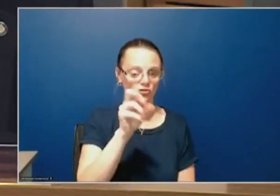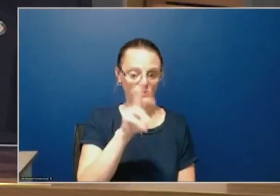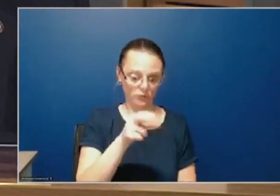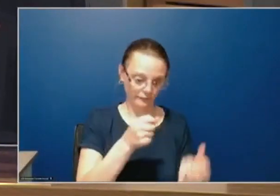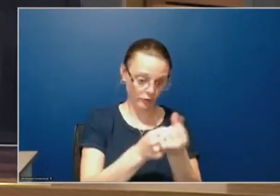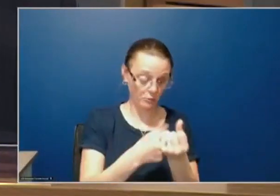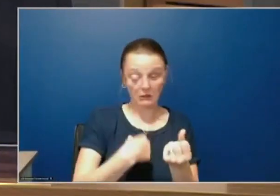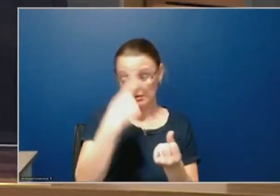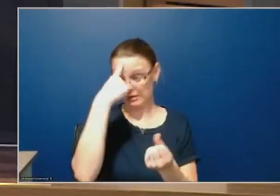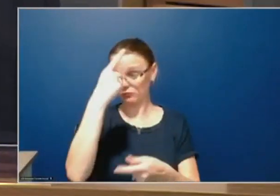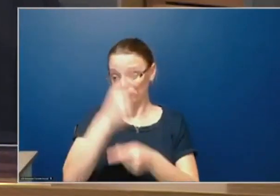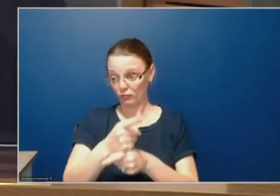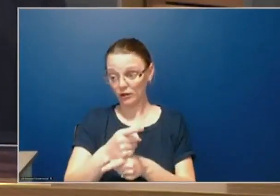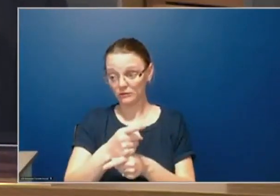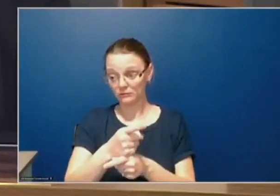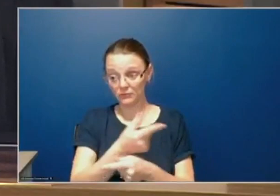do.